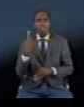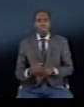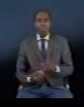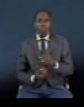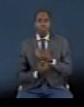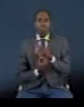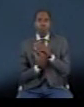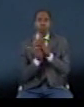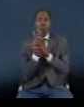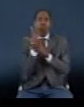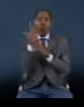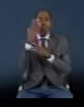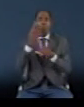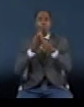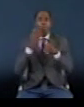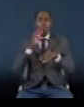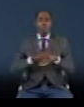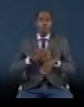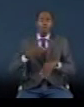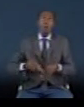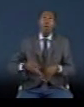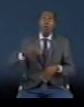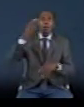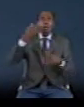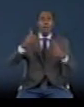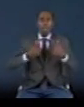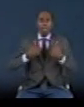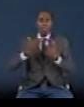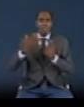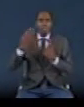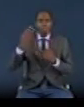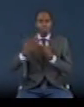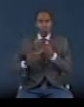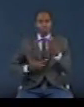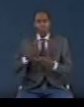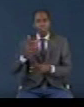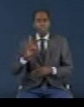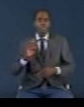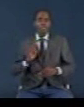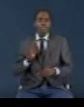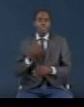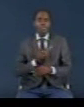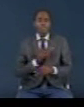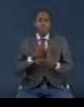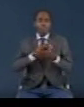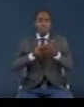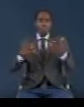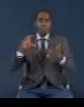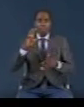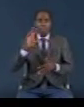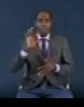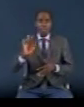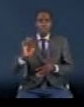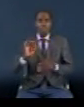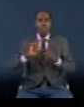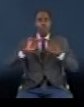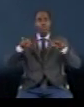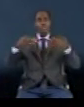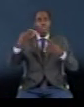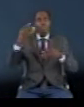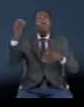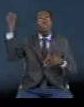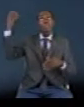day spring from on high hath visited us. Verse 79, to give the